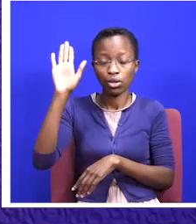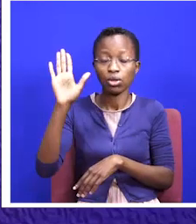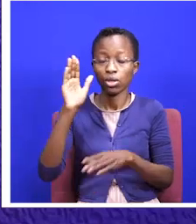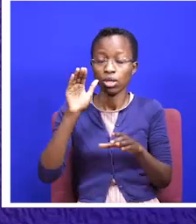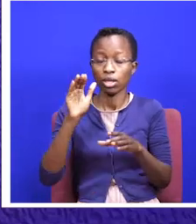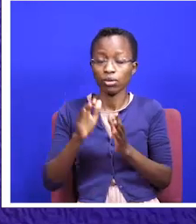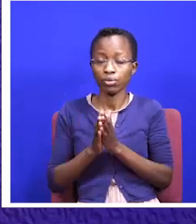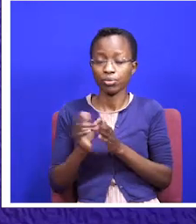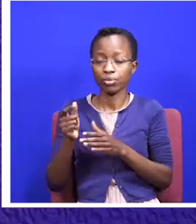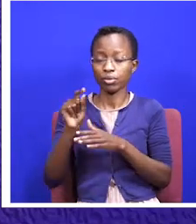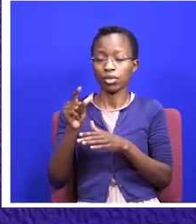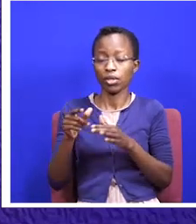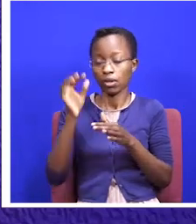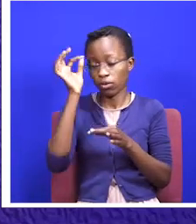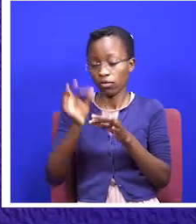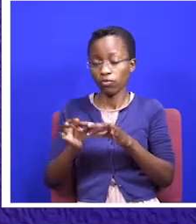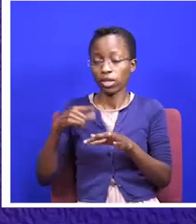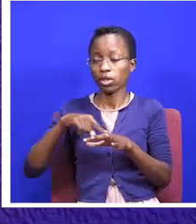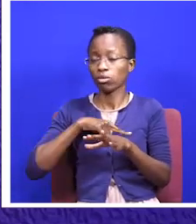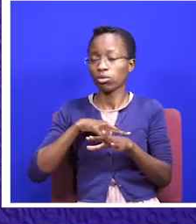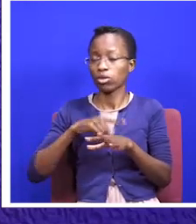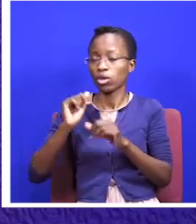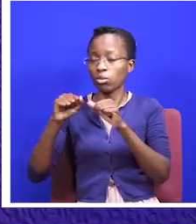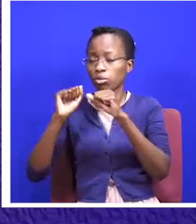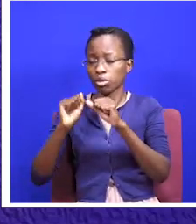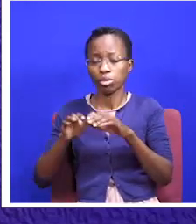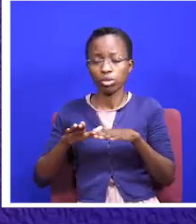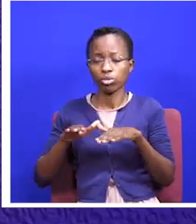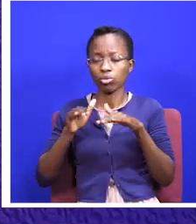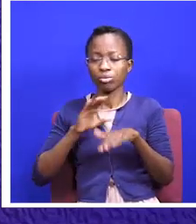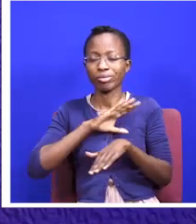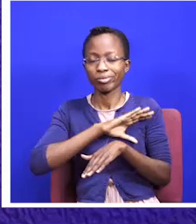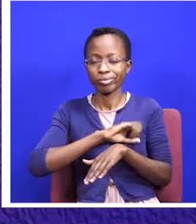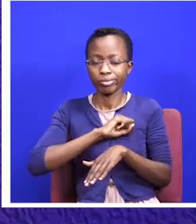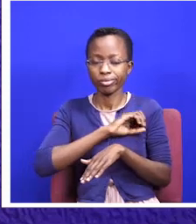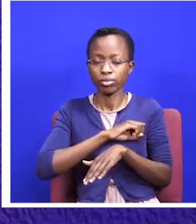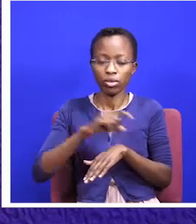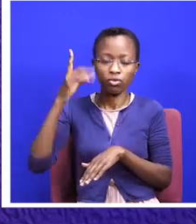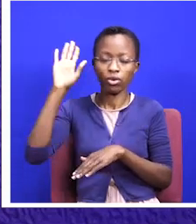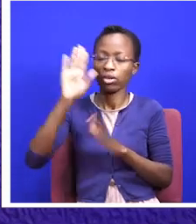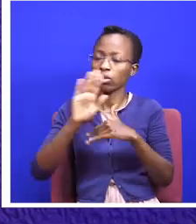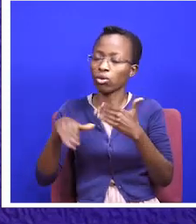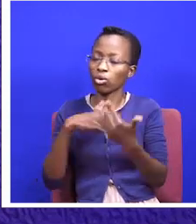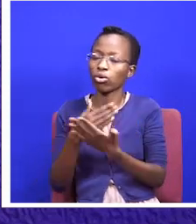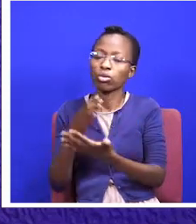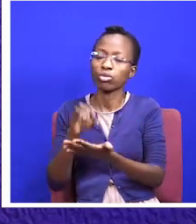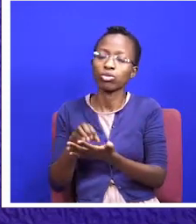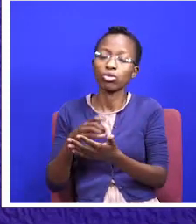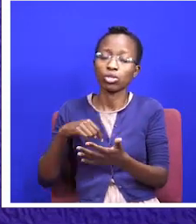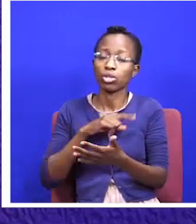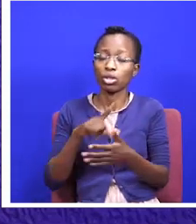impossible for you. Increase our faith so that we are able to wait patiently on you in all